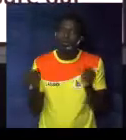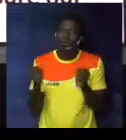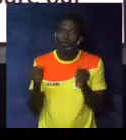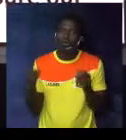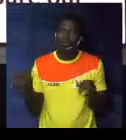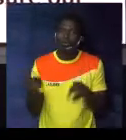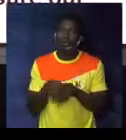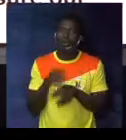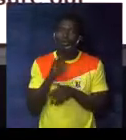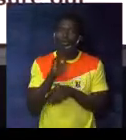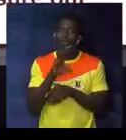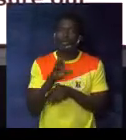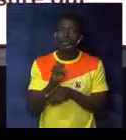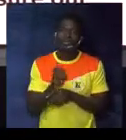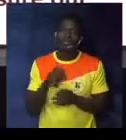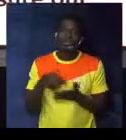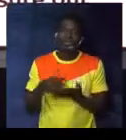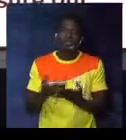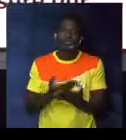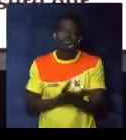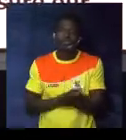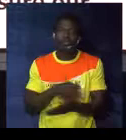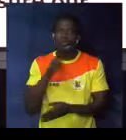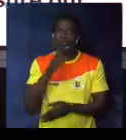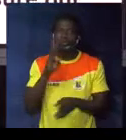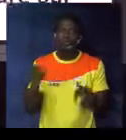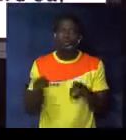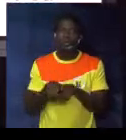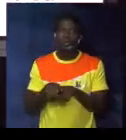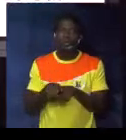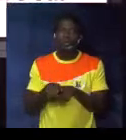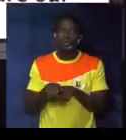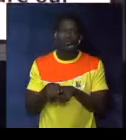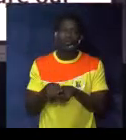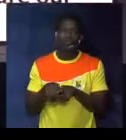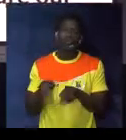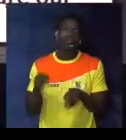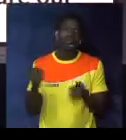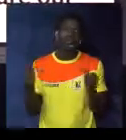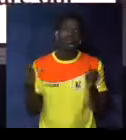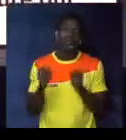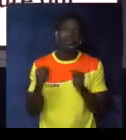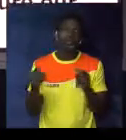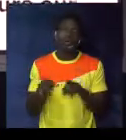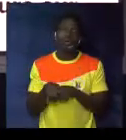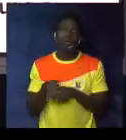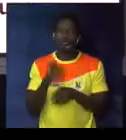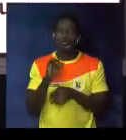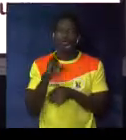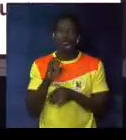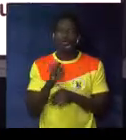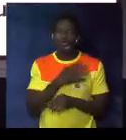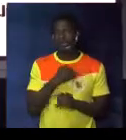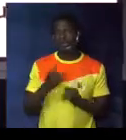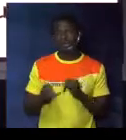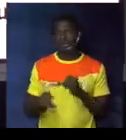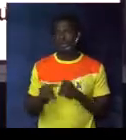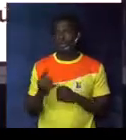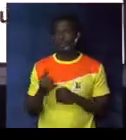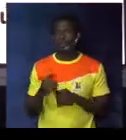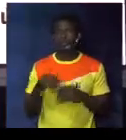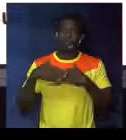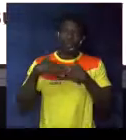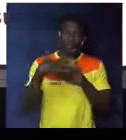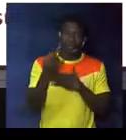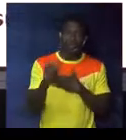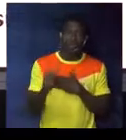as ice. This morning, the water was as cold as ice. And the last